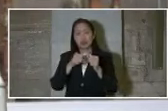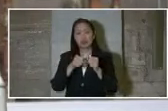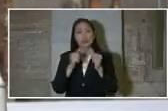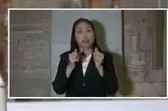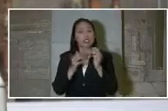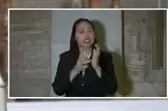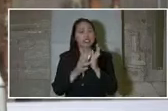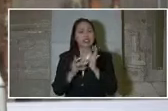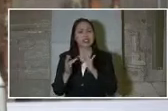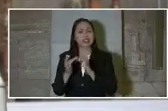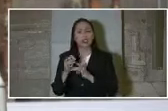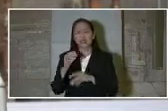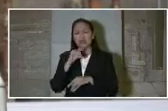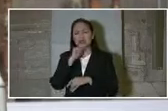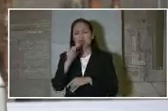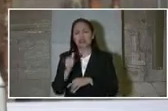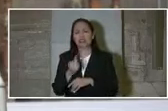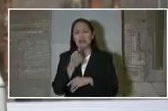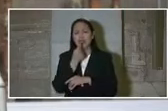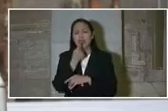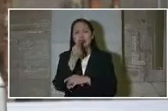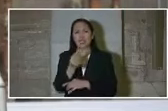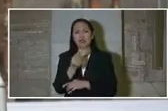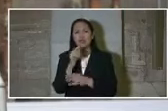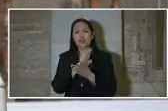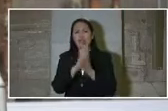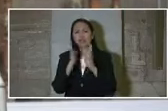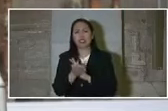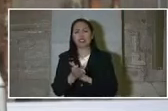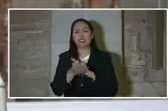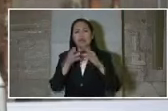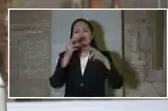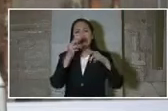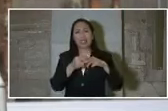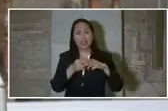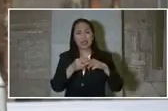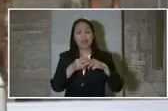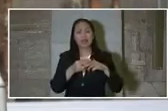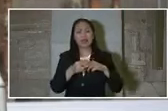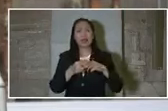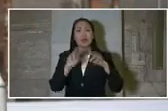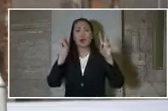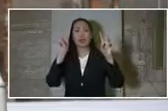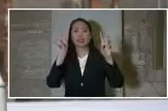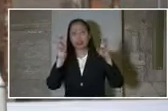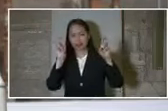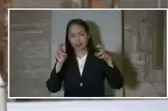naman ito sinabi ni Jesus para maging pangalan at titulo natin.